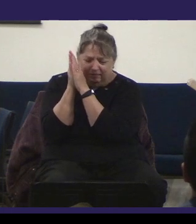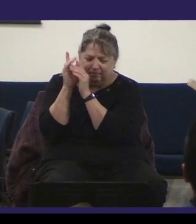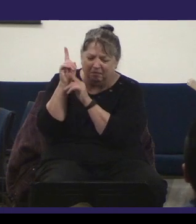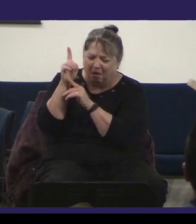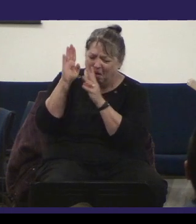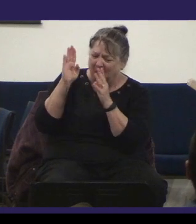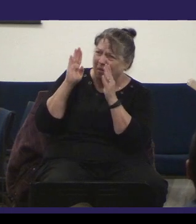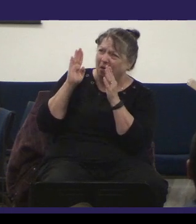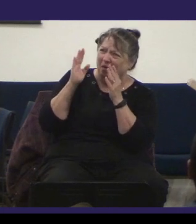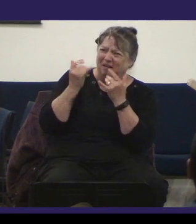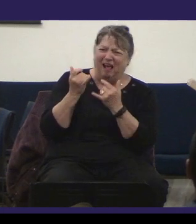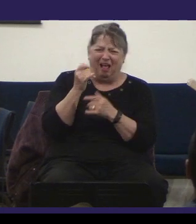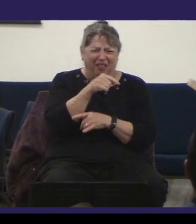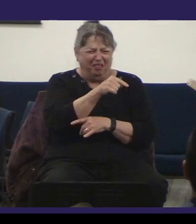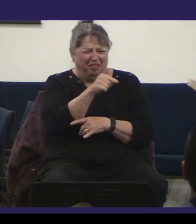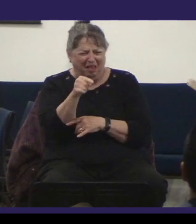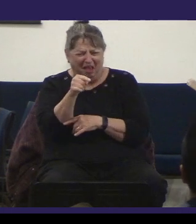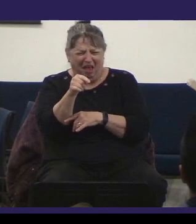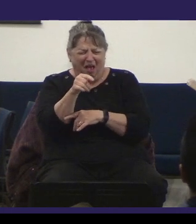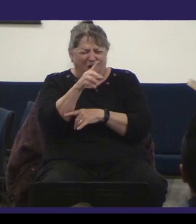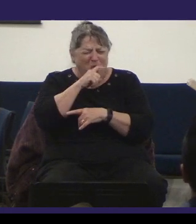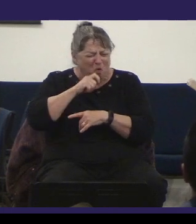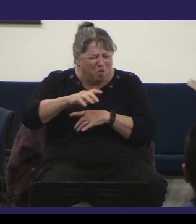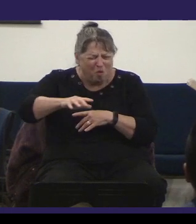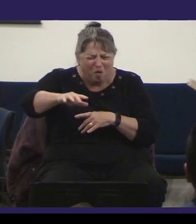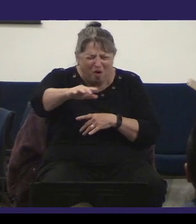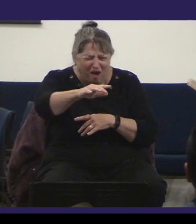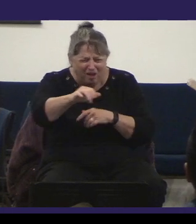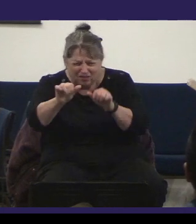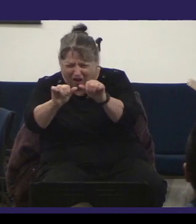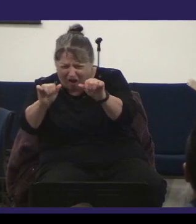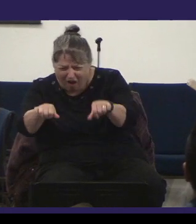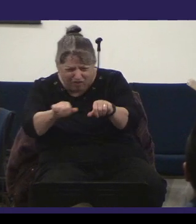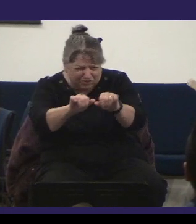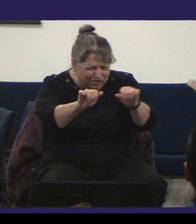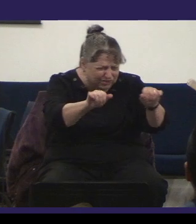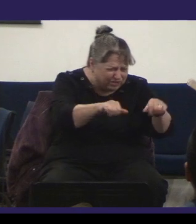Now those altars in the wilderness